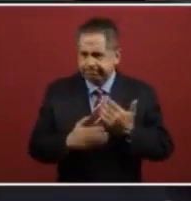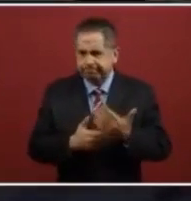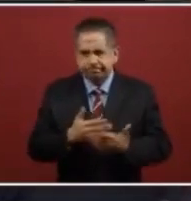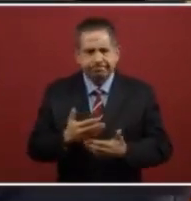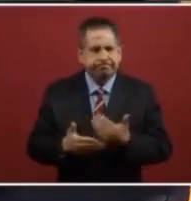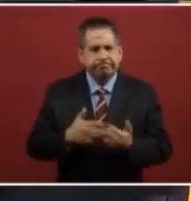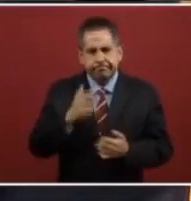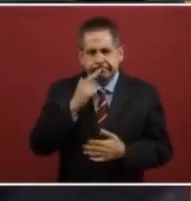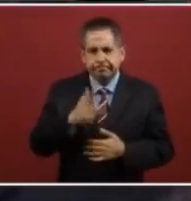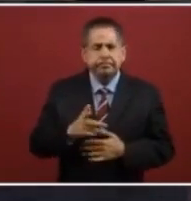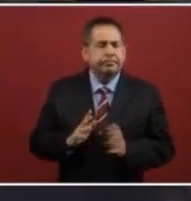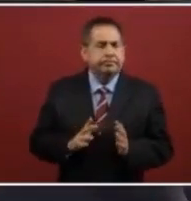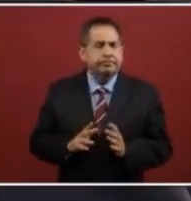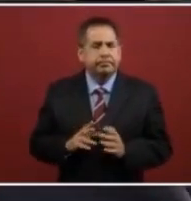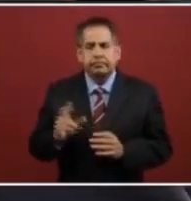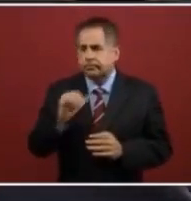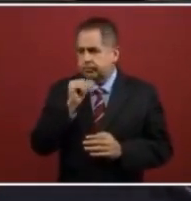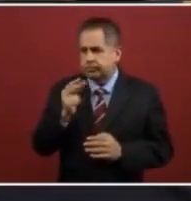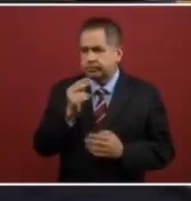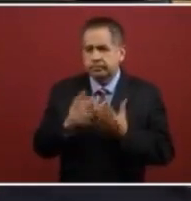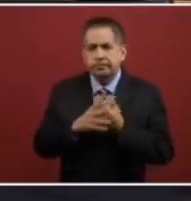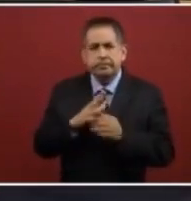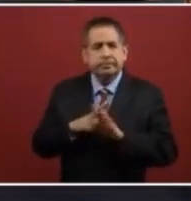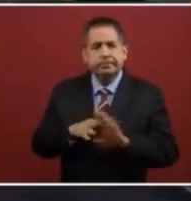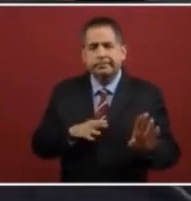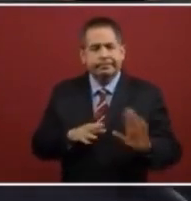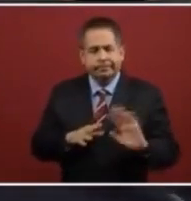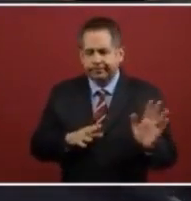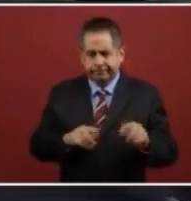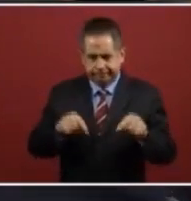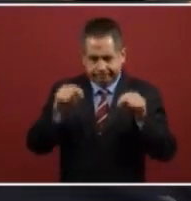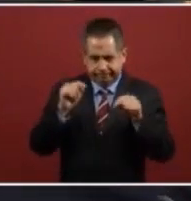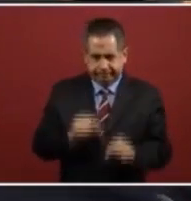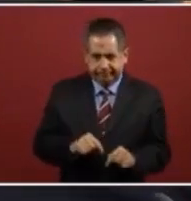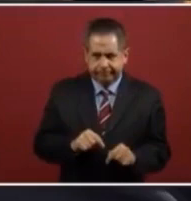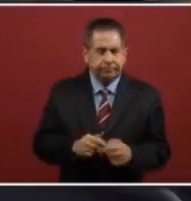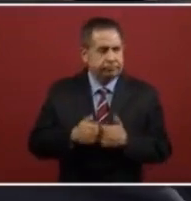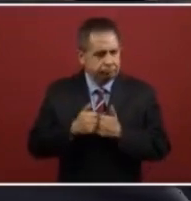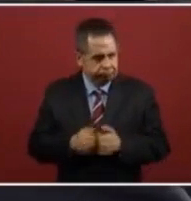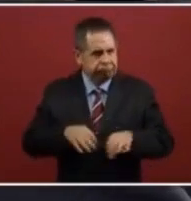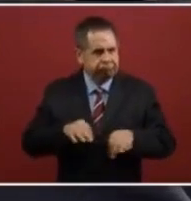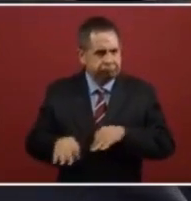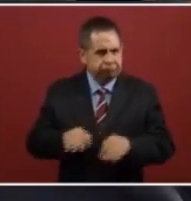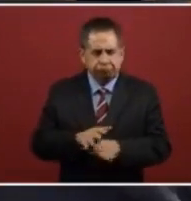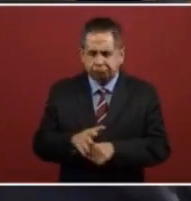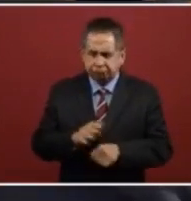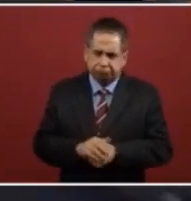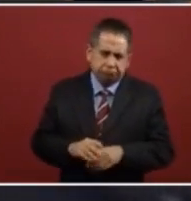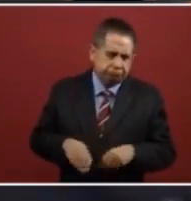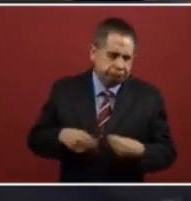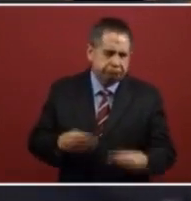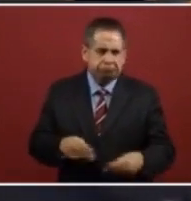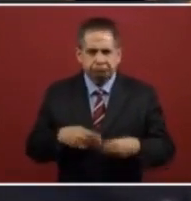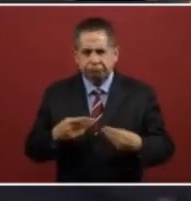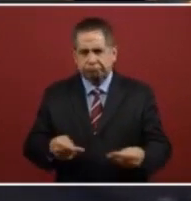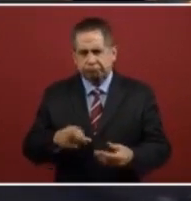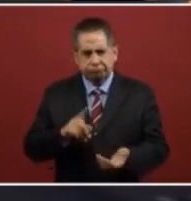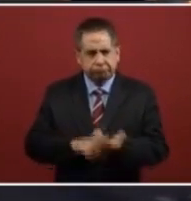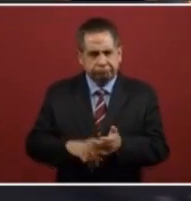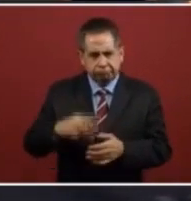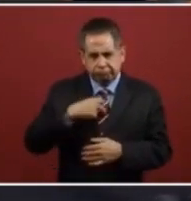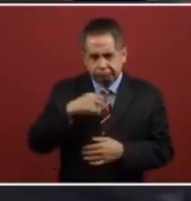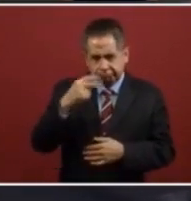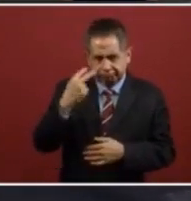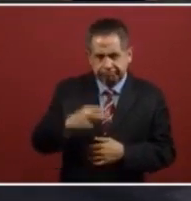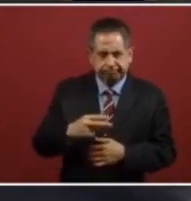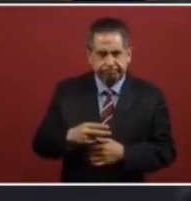vean Mexicans obligados a feel obligated pasarse or obliged or trabajar, forced to buscarse la work vida a